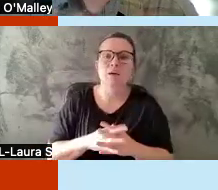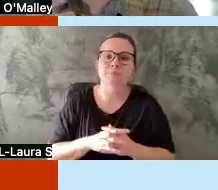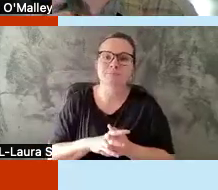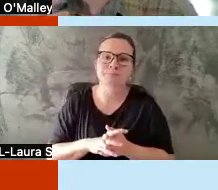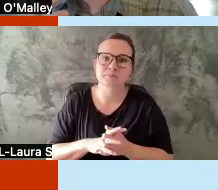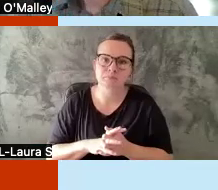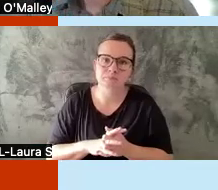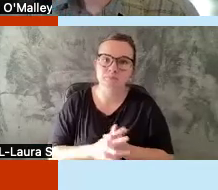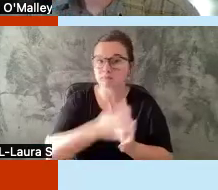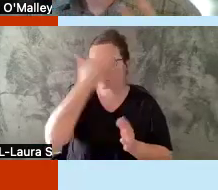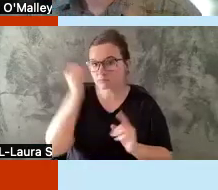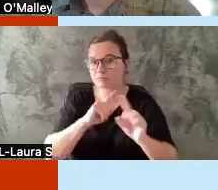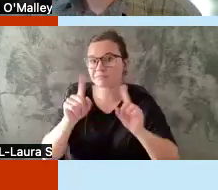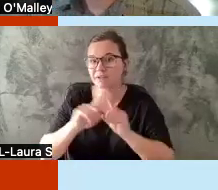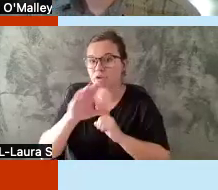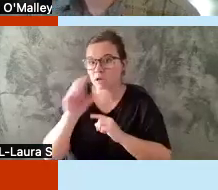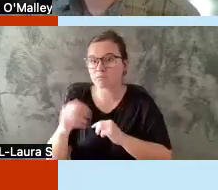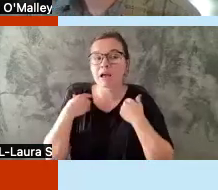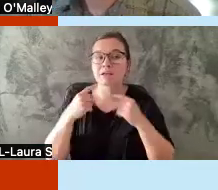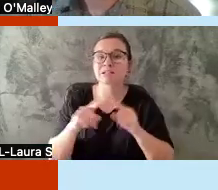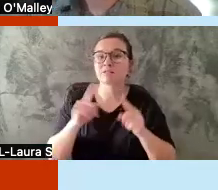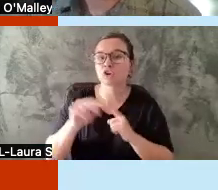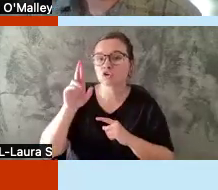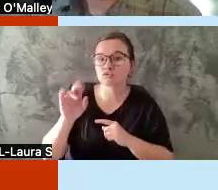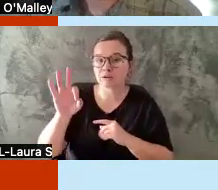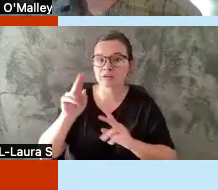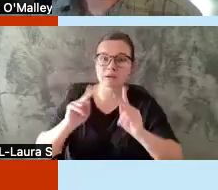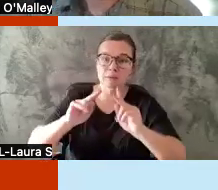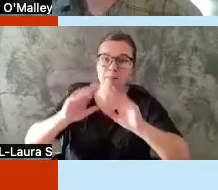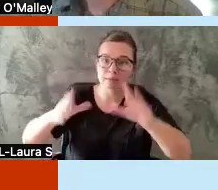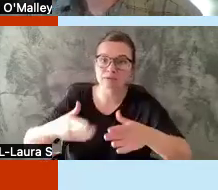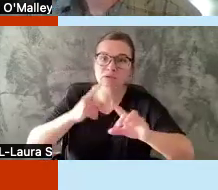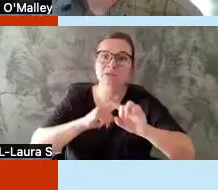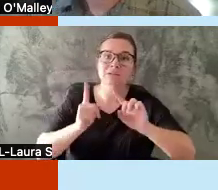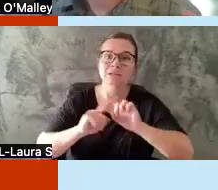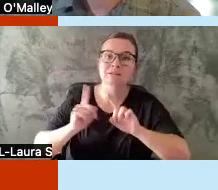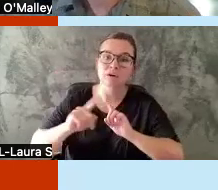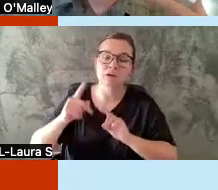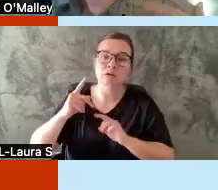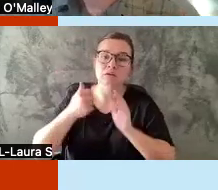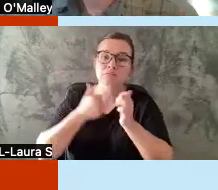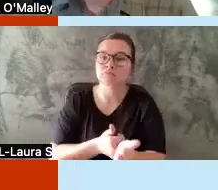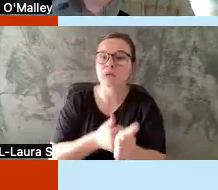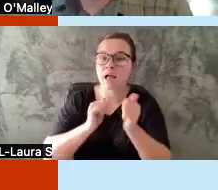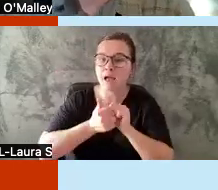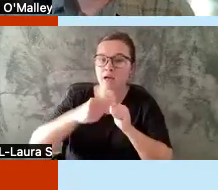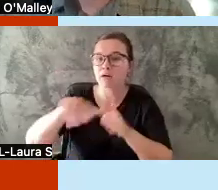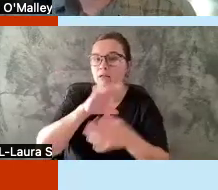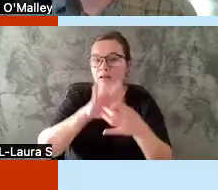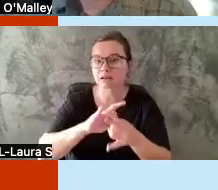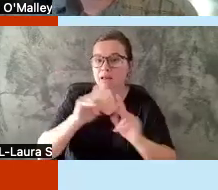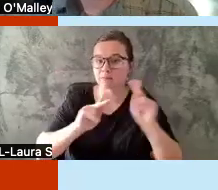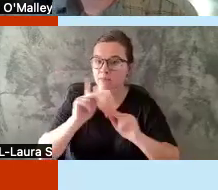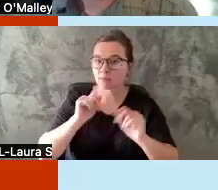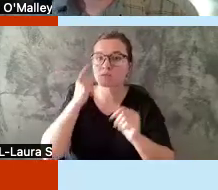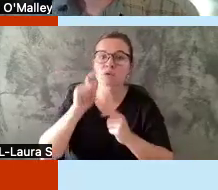because these different companies you have different reference populations and different kind of protocols for how they connect individuals to particular